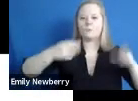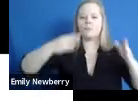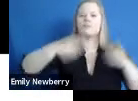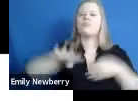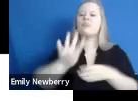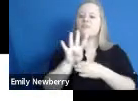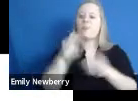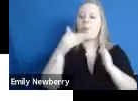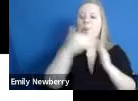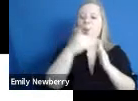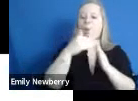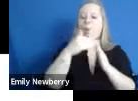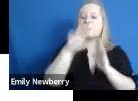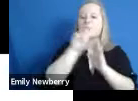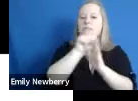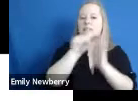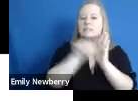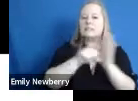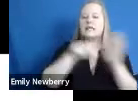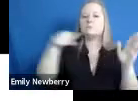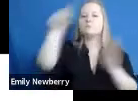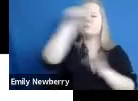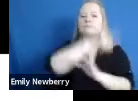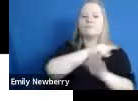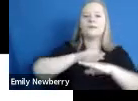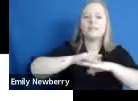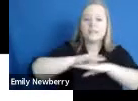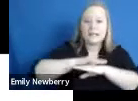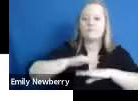native mega pop